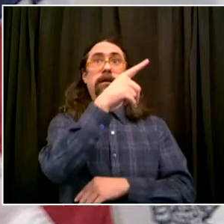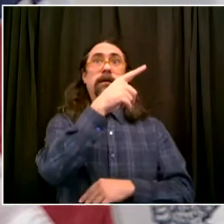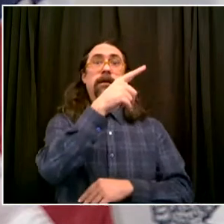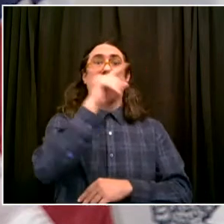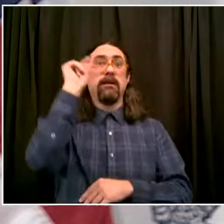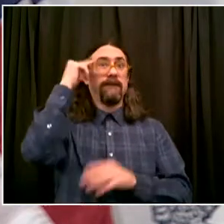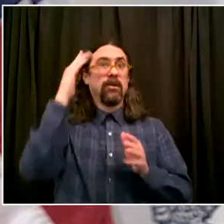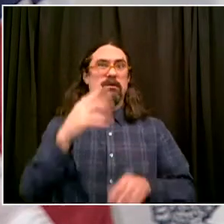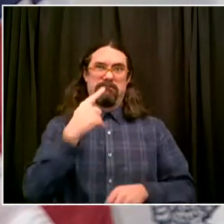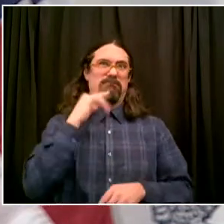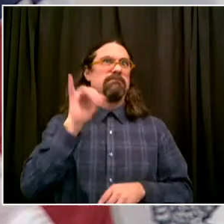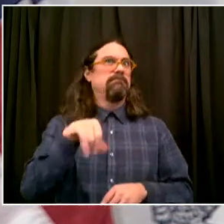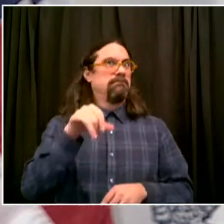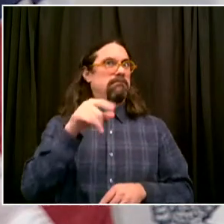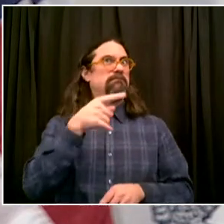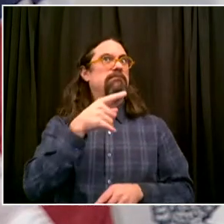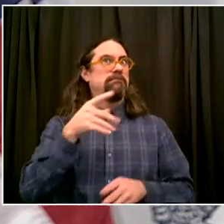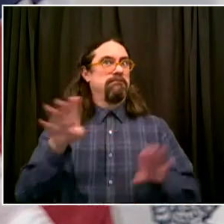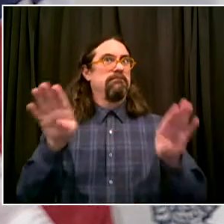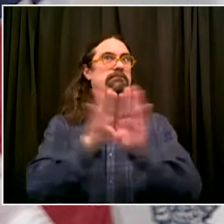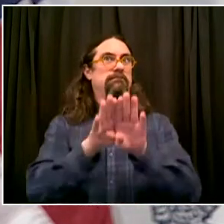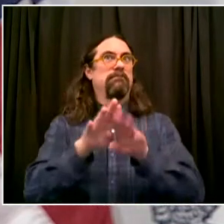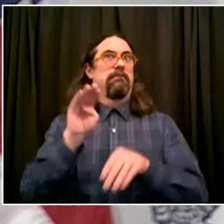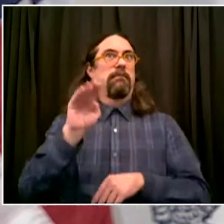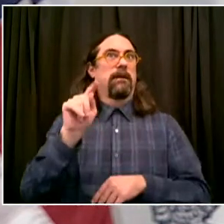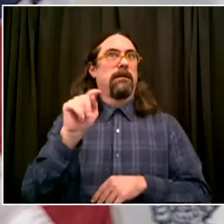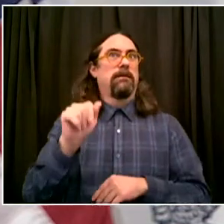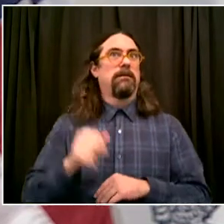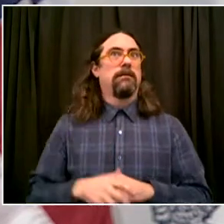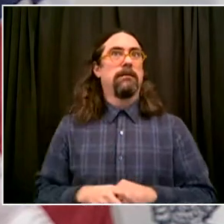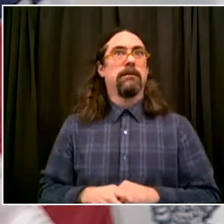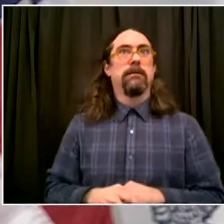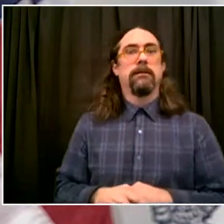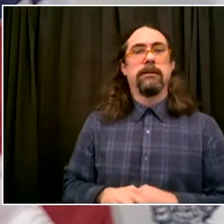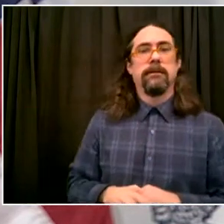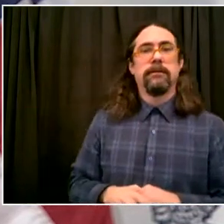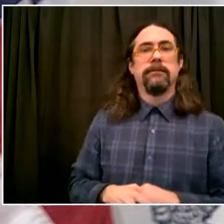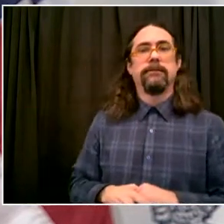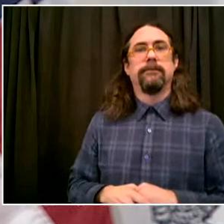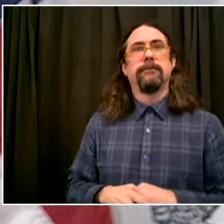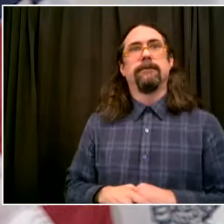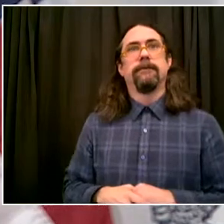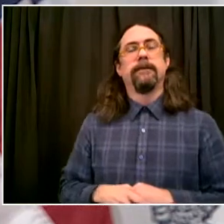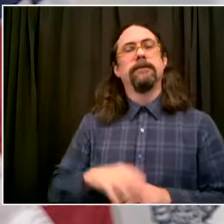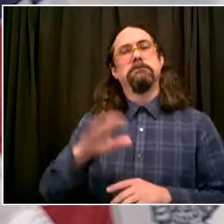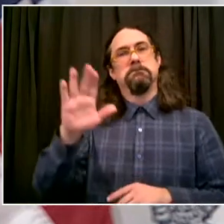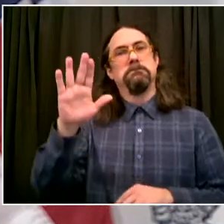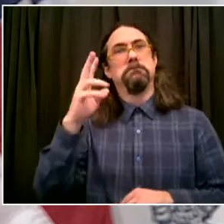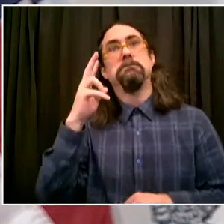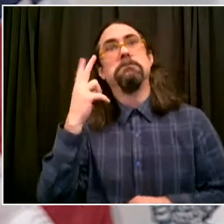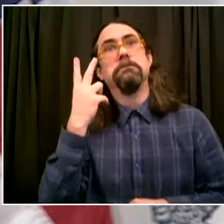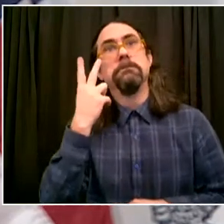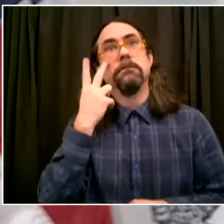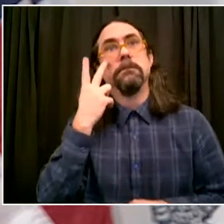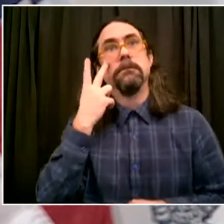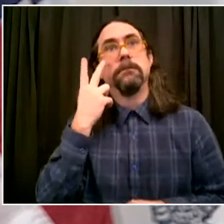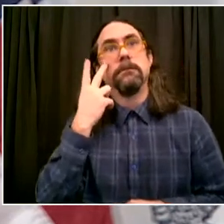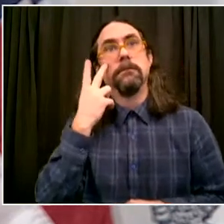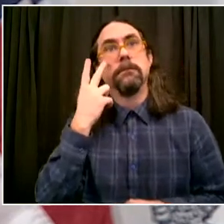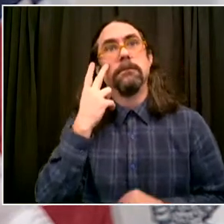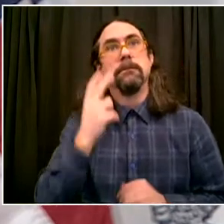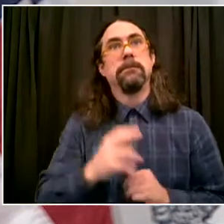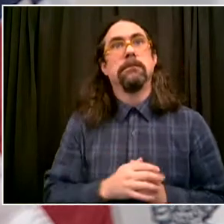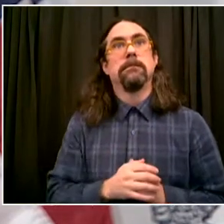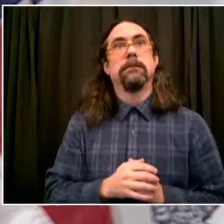those overland subway lines, those elevated subway lines really meet tremendous problems. And the last